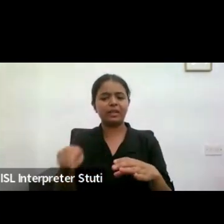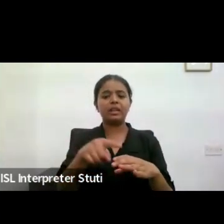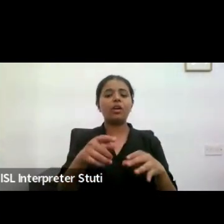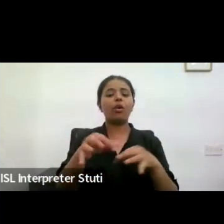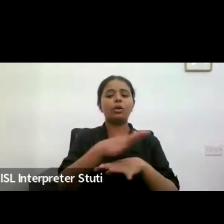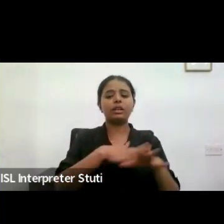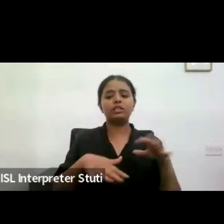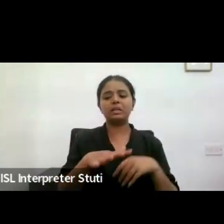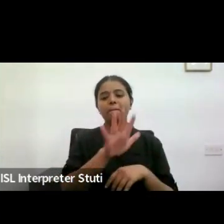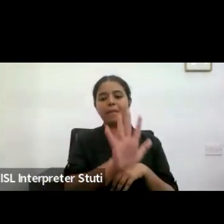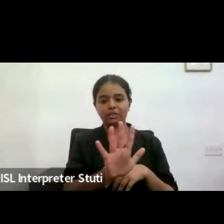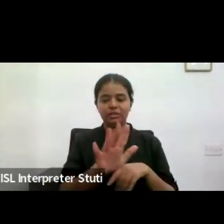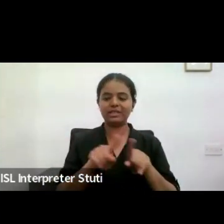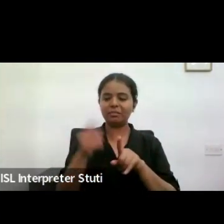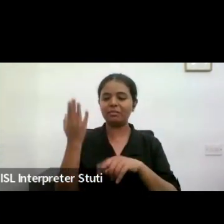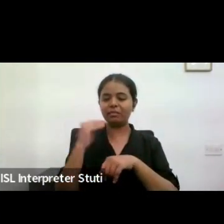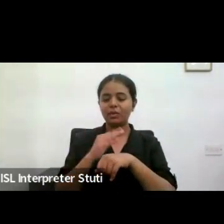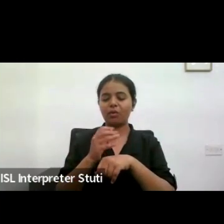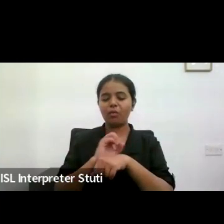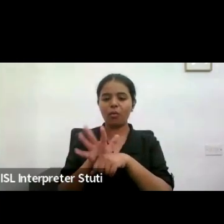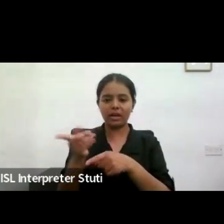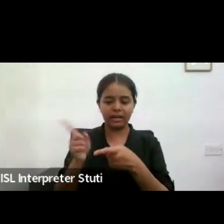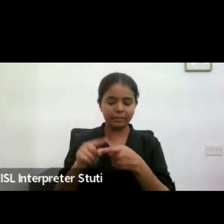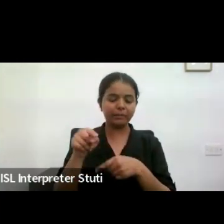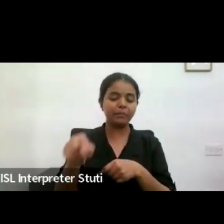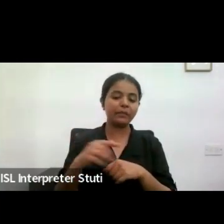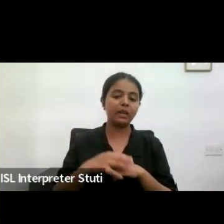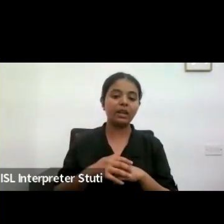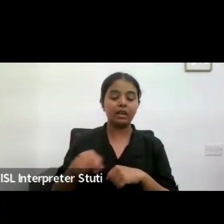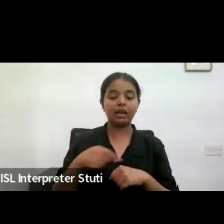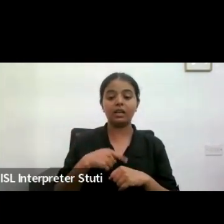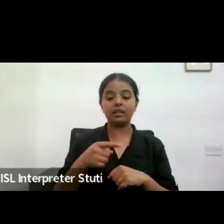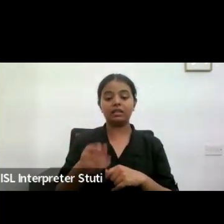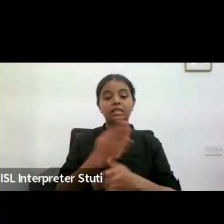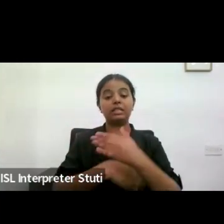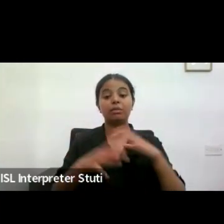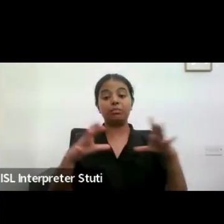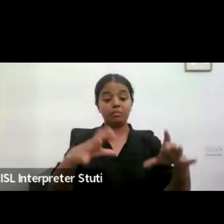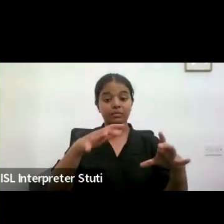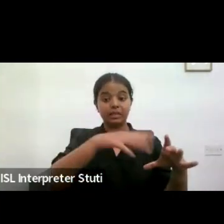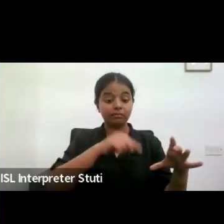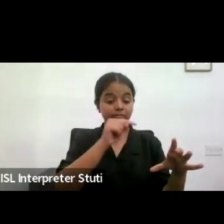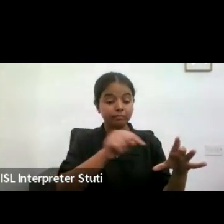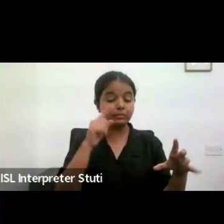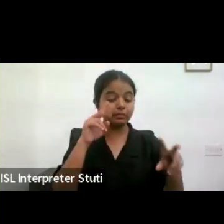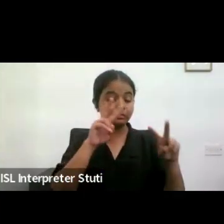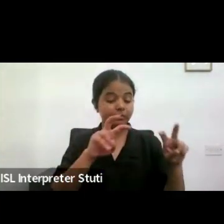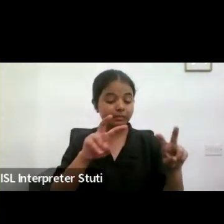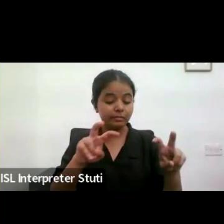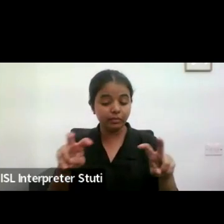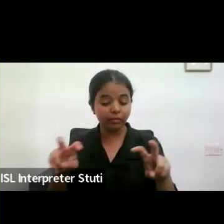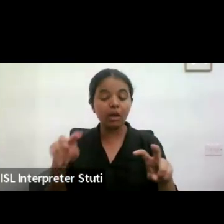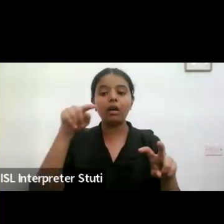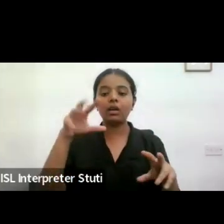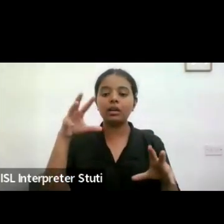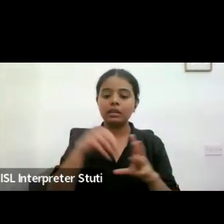during COVID that worked with children and people with disabilities. And the mental health fallout of exclusion is